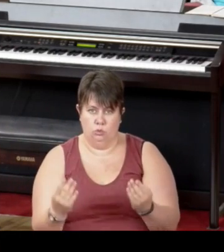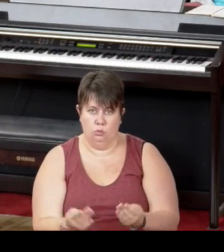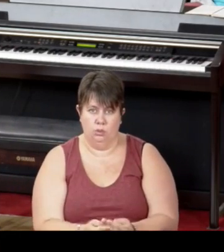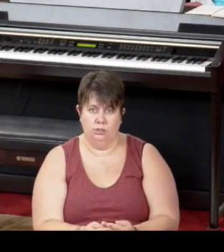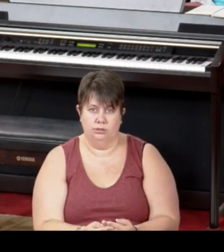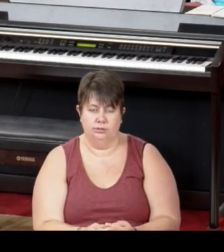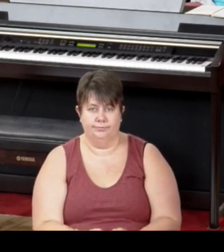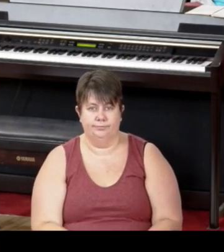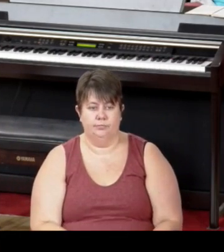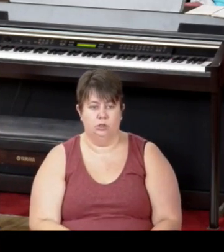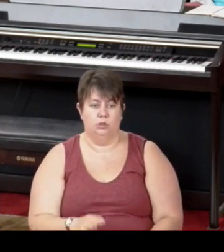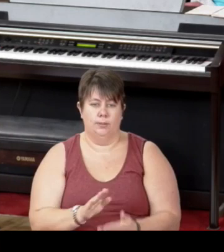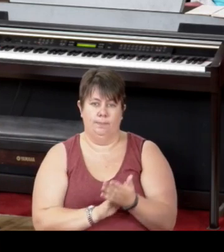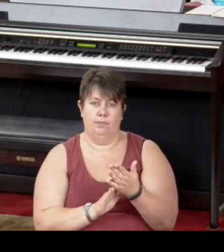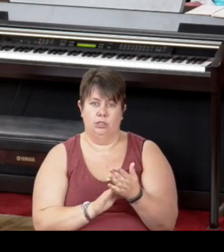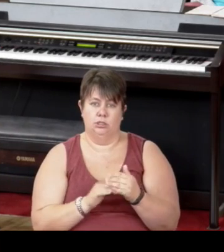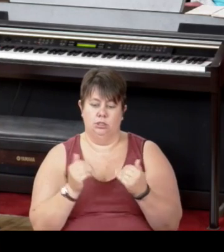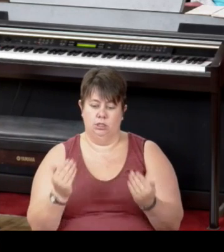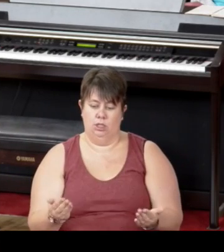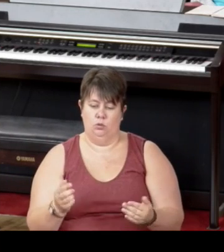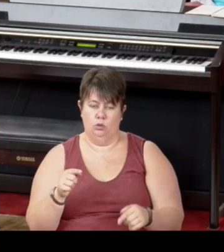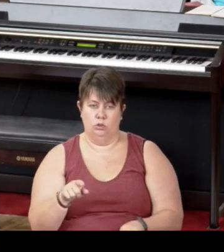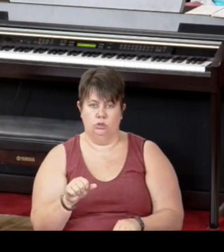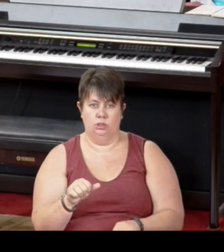And so our lives shine,